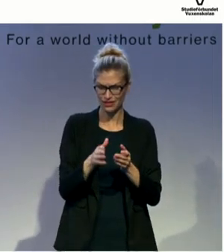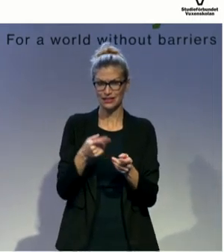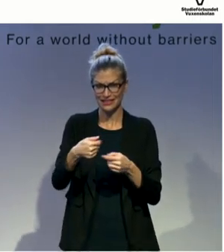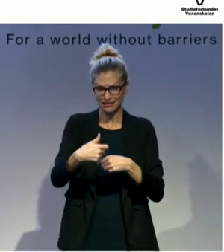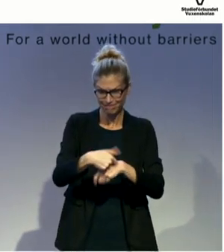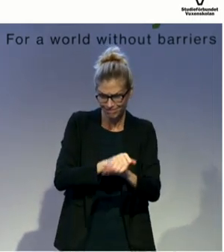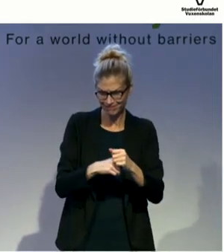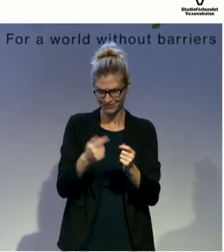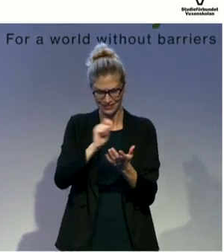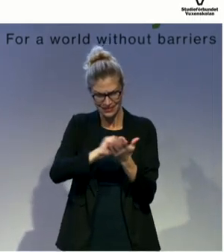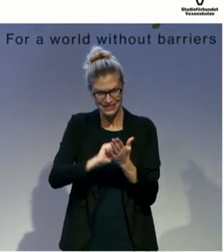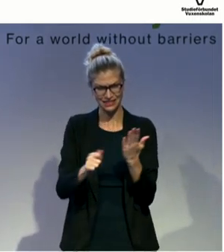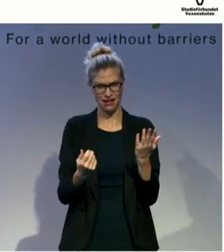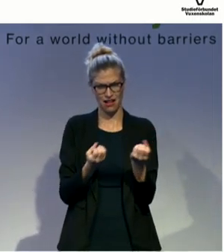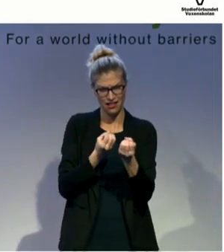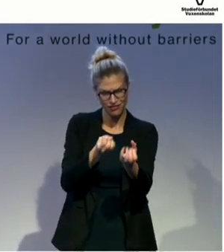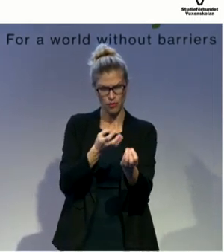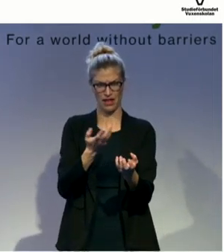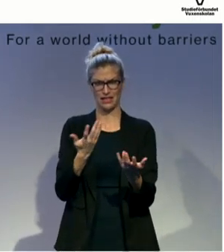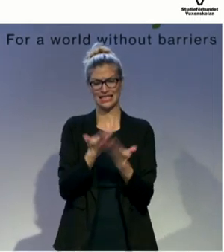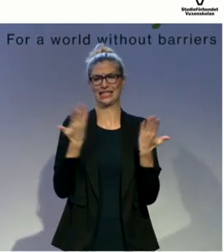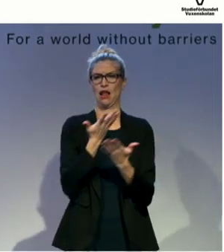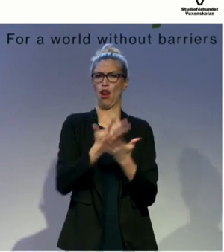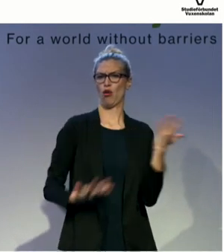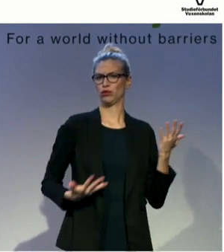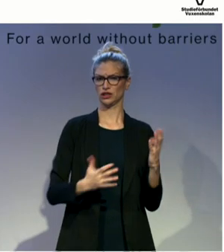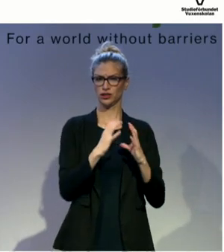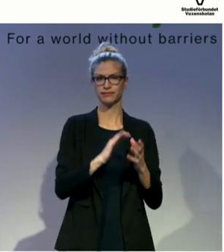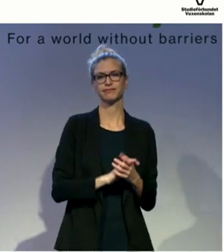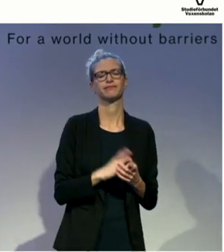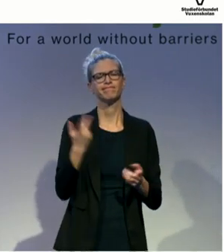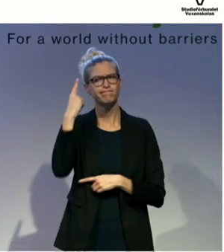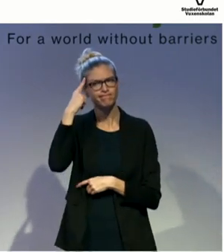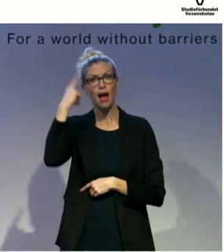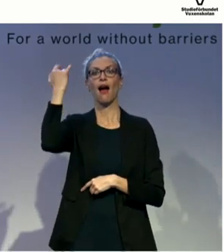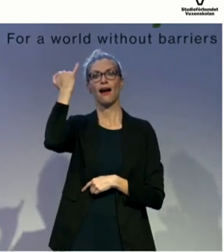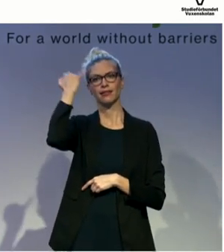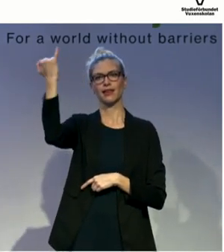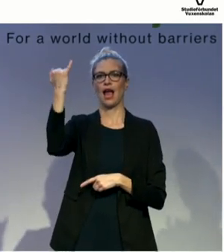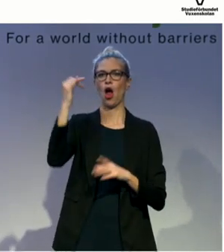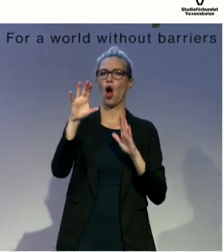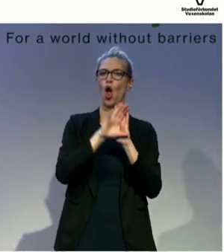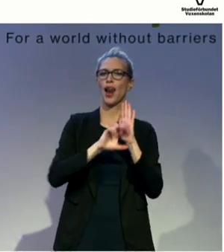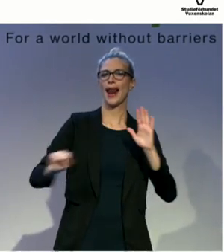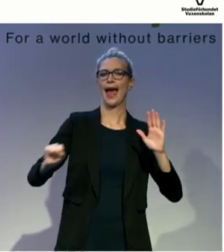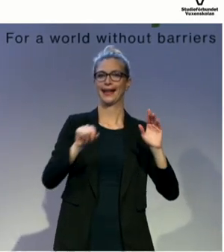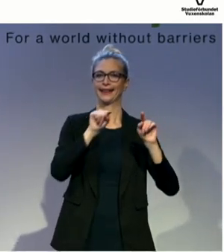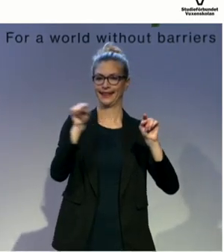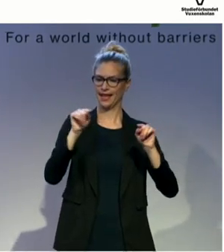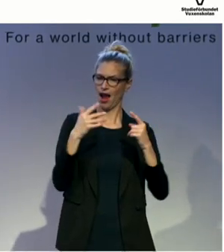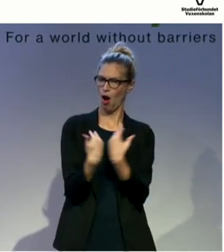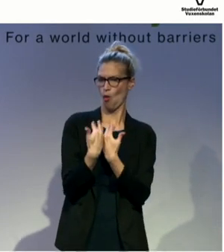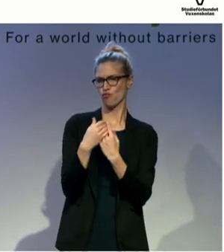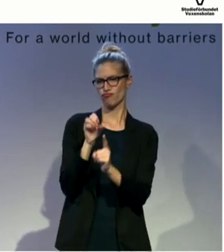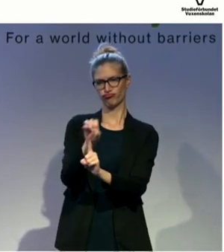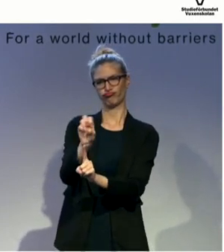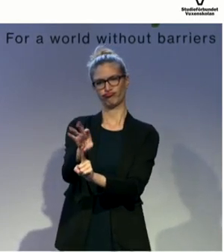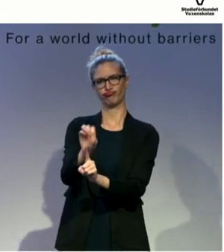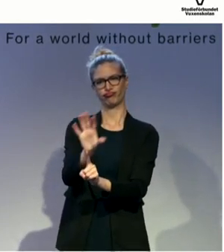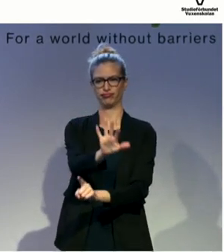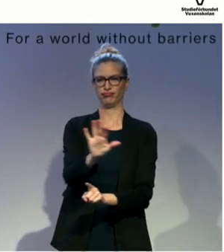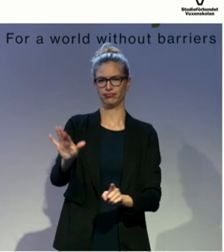an online education, open and free for all politicians that so wanted to use it. And for this, we brought in